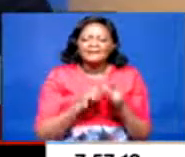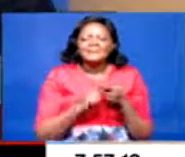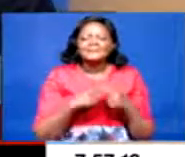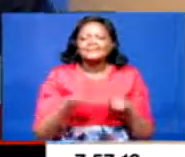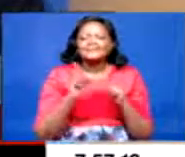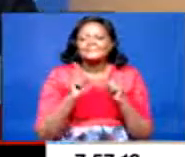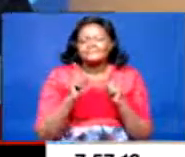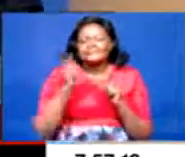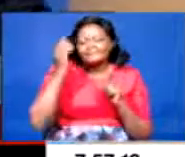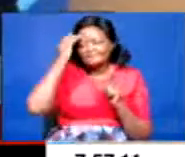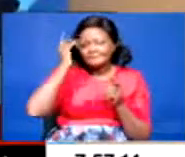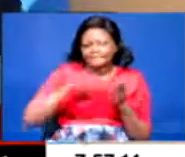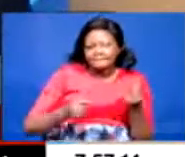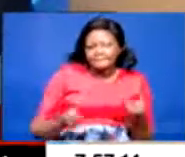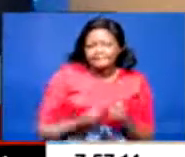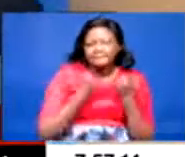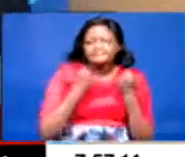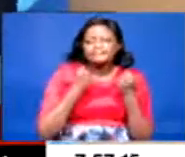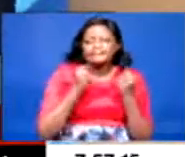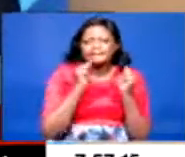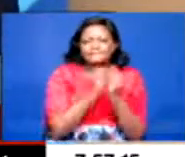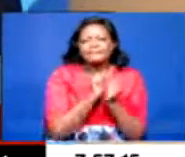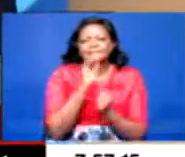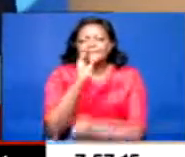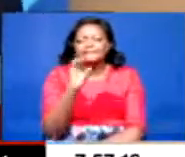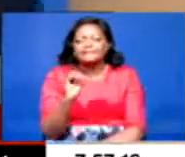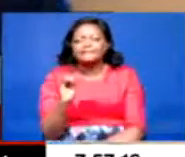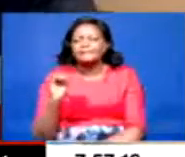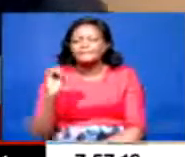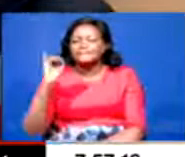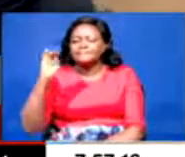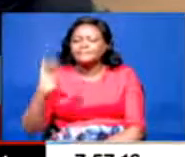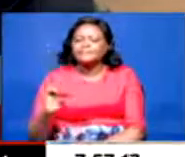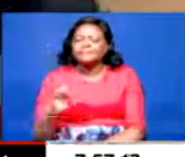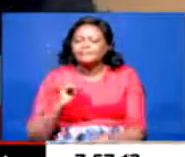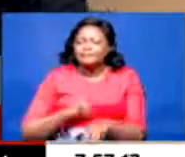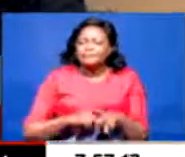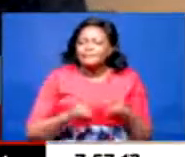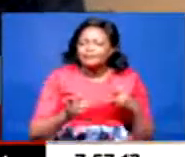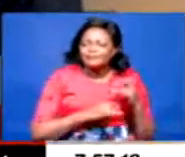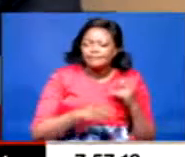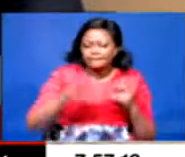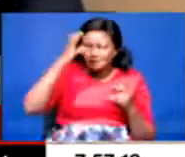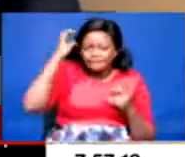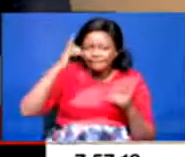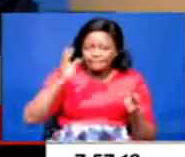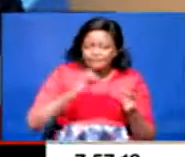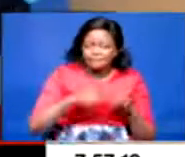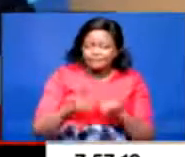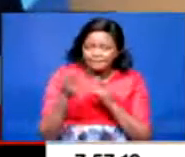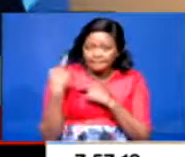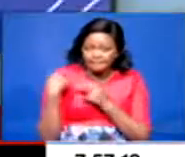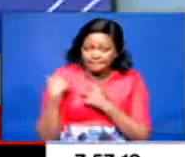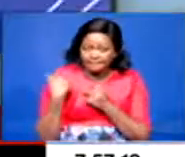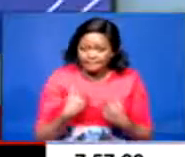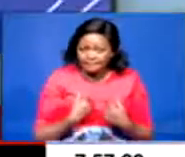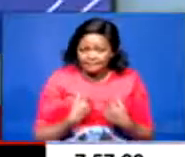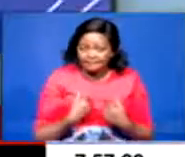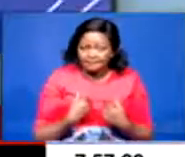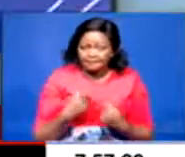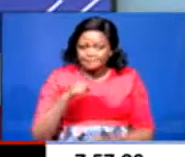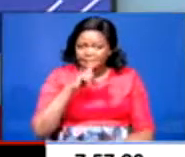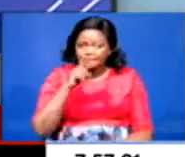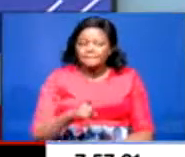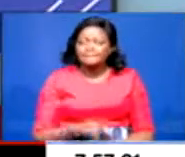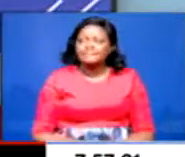of haggling between him and the CEO of the IEBC. Yes. When you look at him in this election, does he appear like he's in charge? I would want